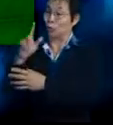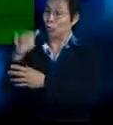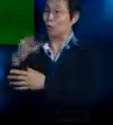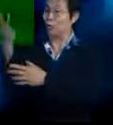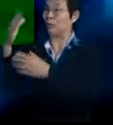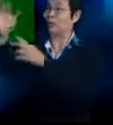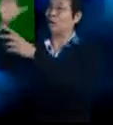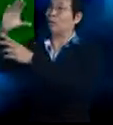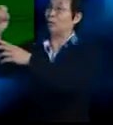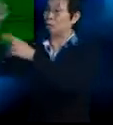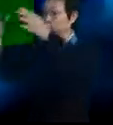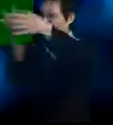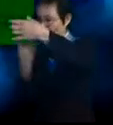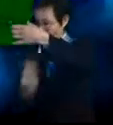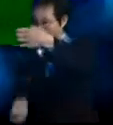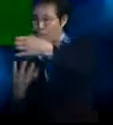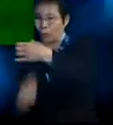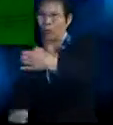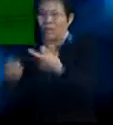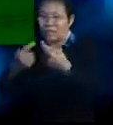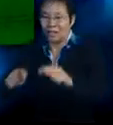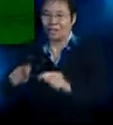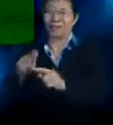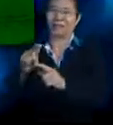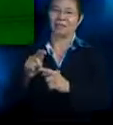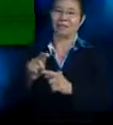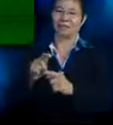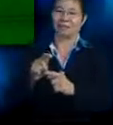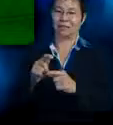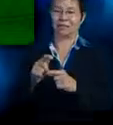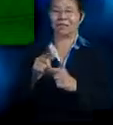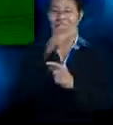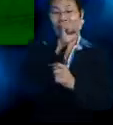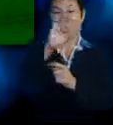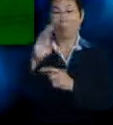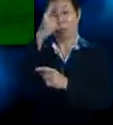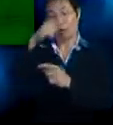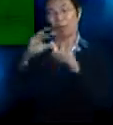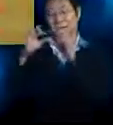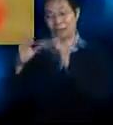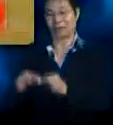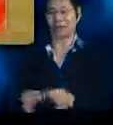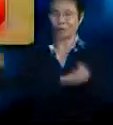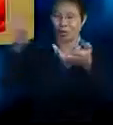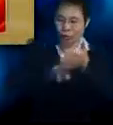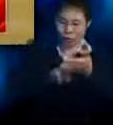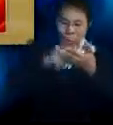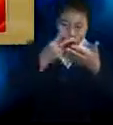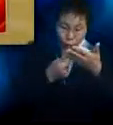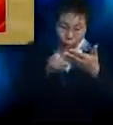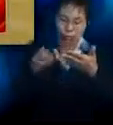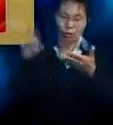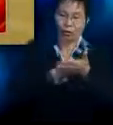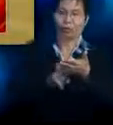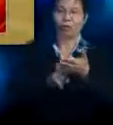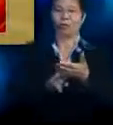Test a leaf from plant A and B for starch. Record your observations in a table. In plant A,